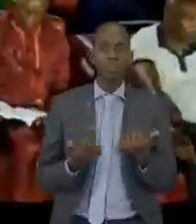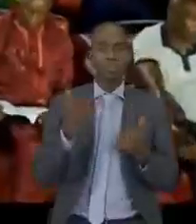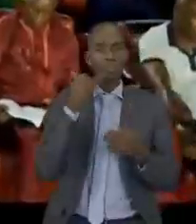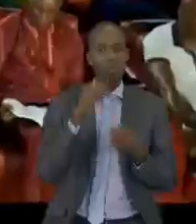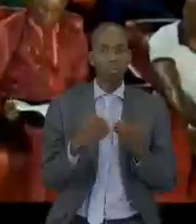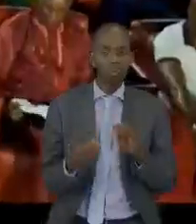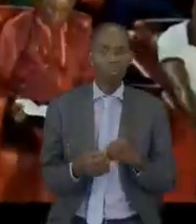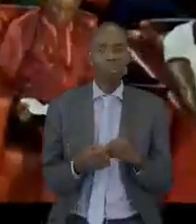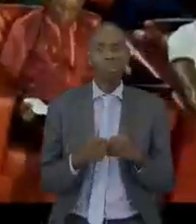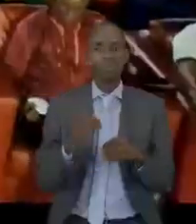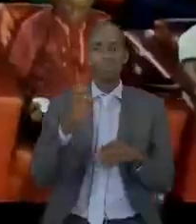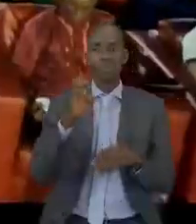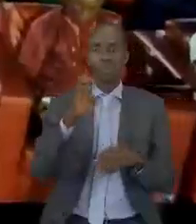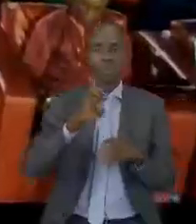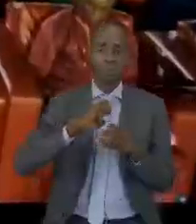finished.